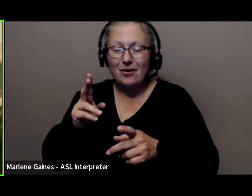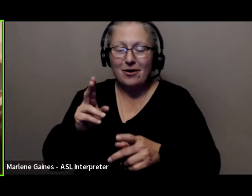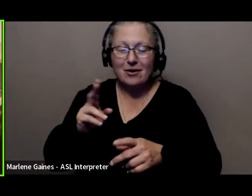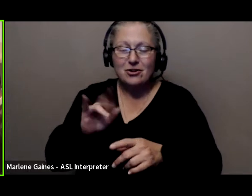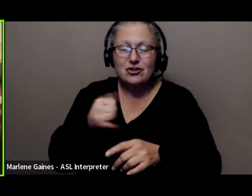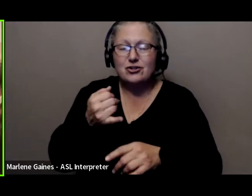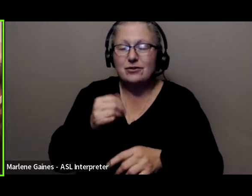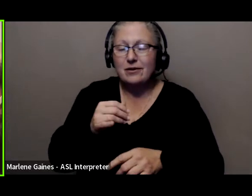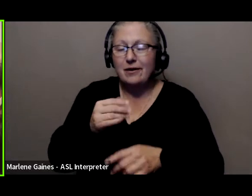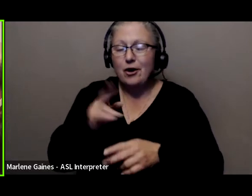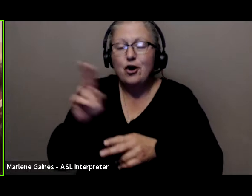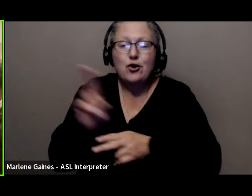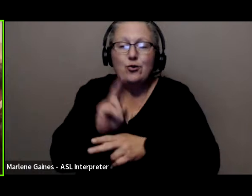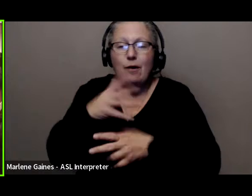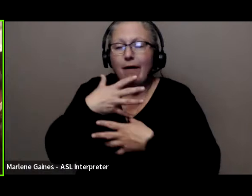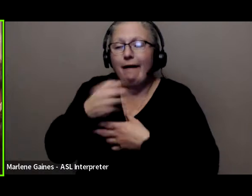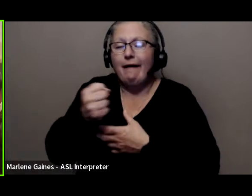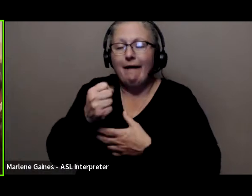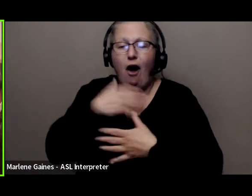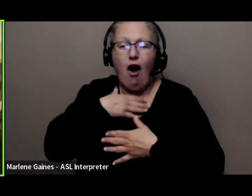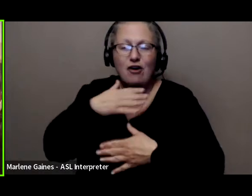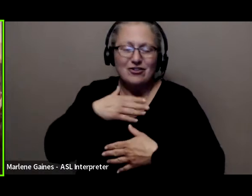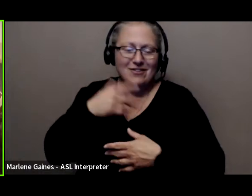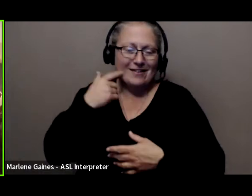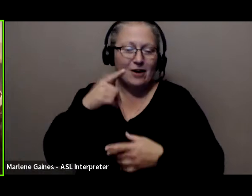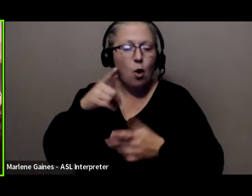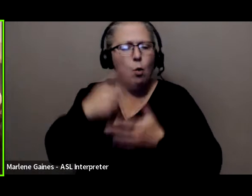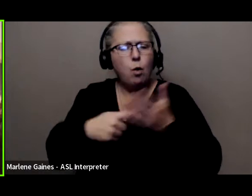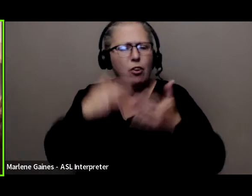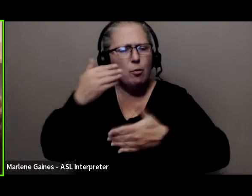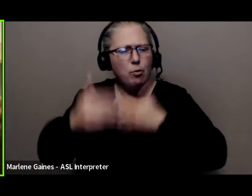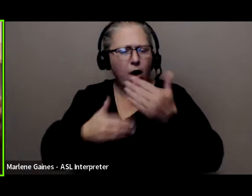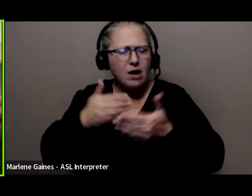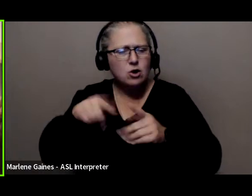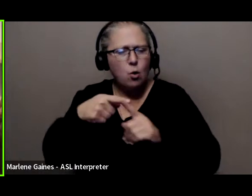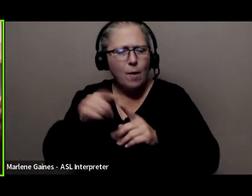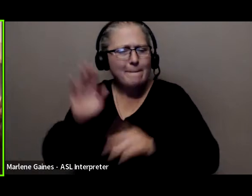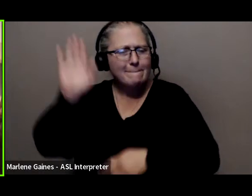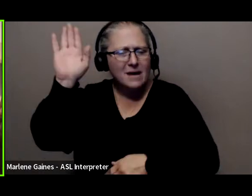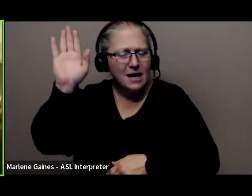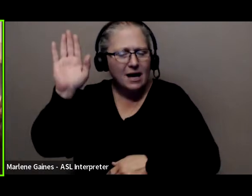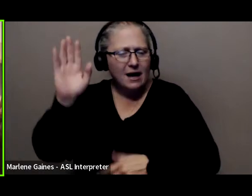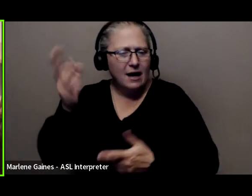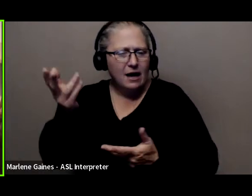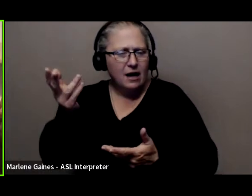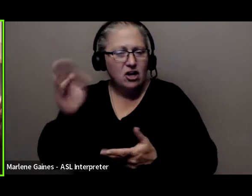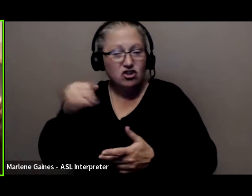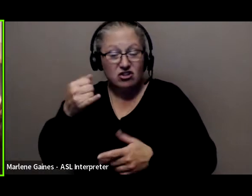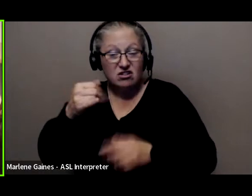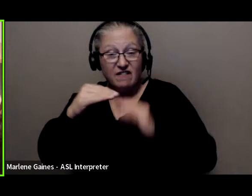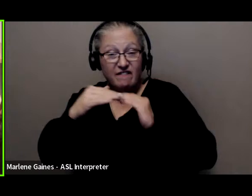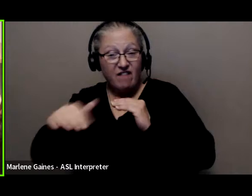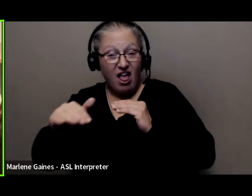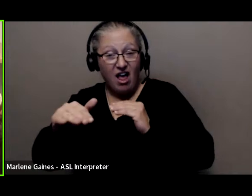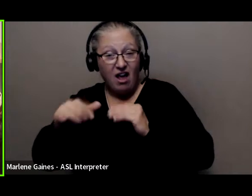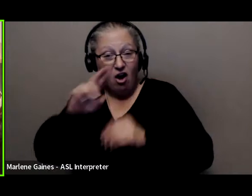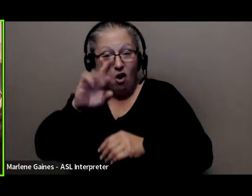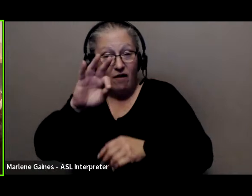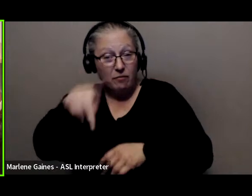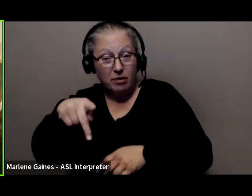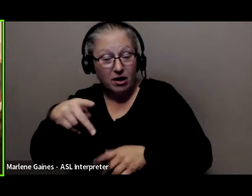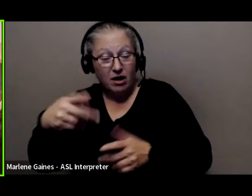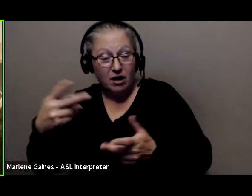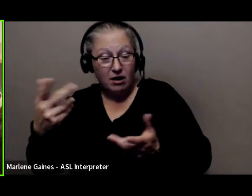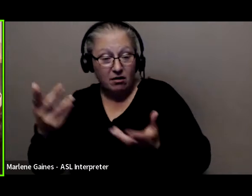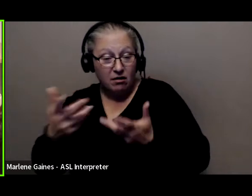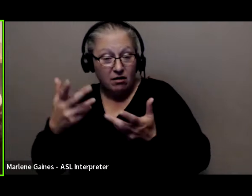oxygen. So what was the process when we went out to bid? Was it just a flat RFP with